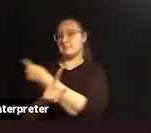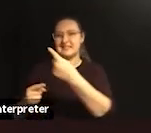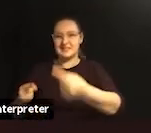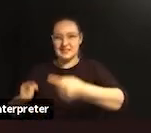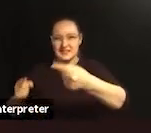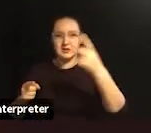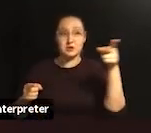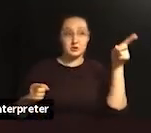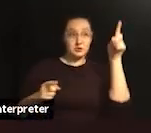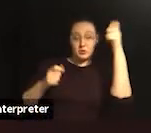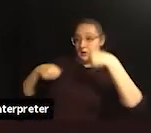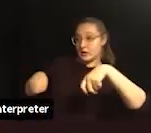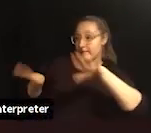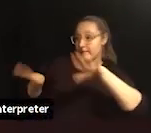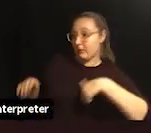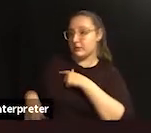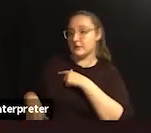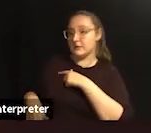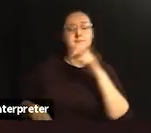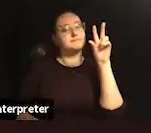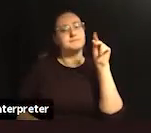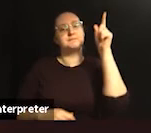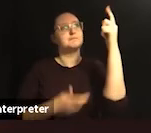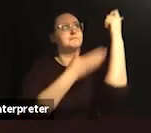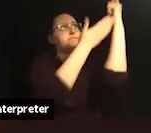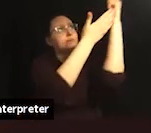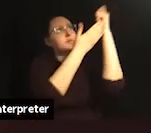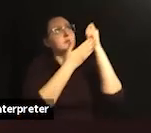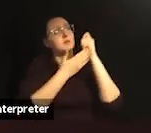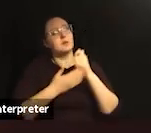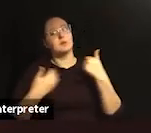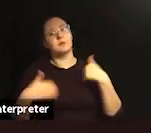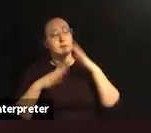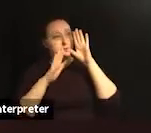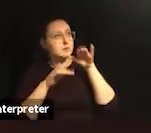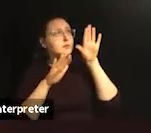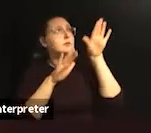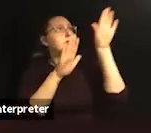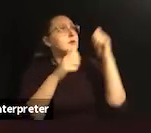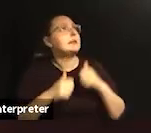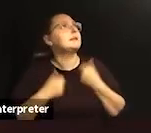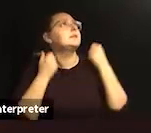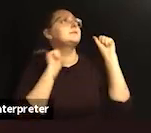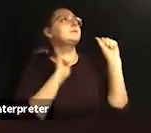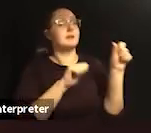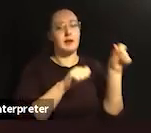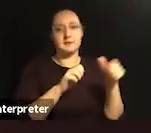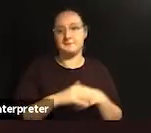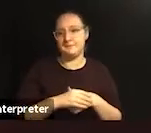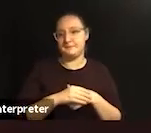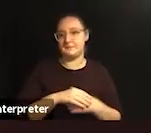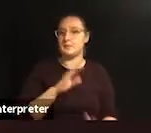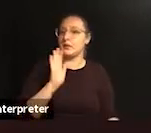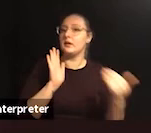came to our help, so that in seeking you, we might find you. Again and again you called us into covenant with you, and through the prophets you